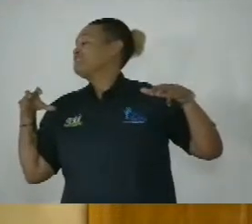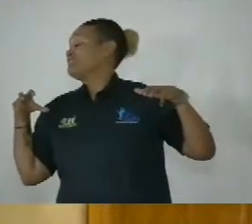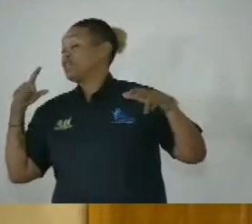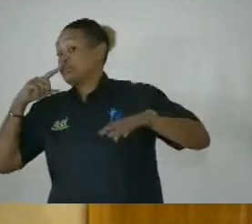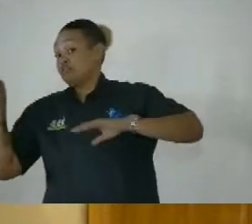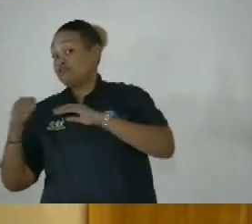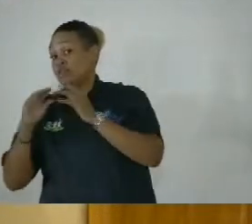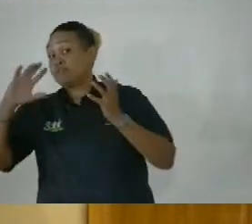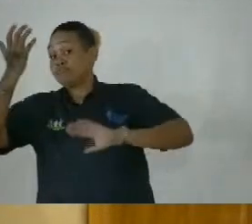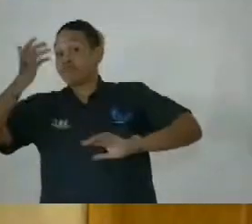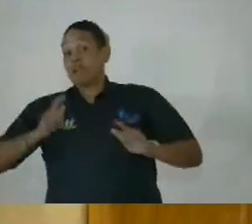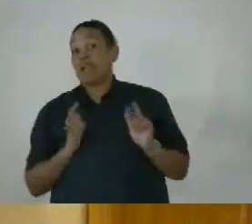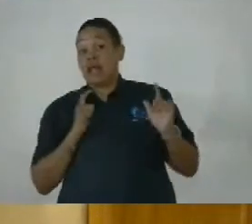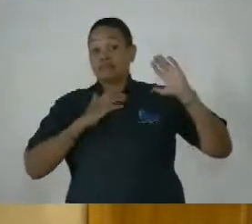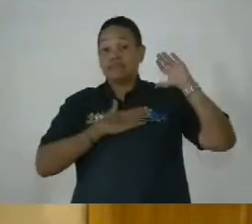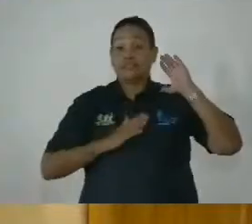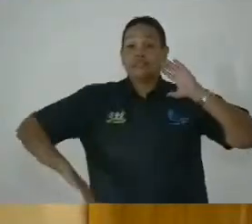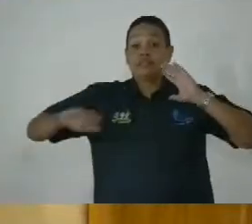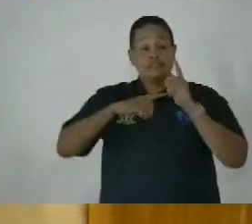of our citizens.